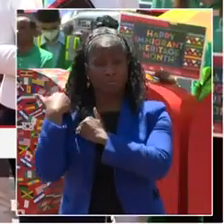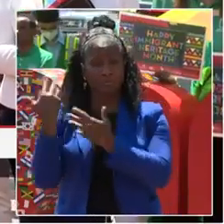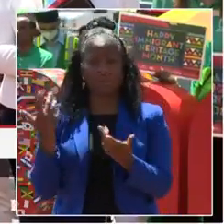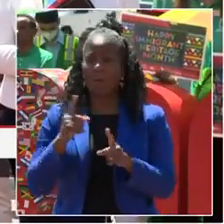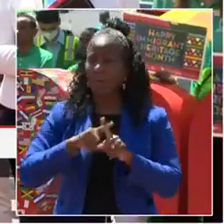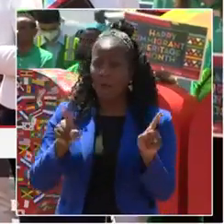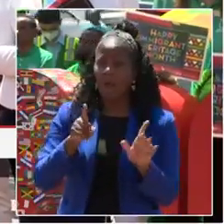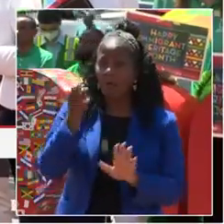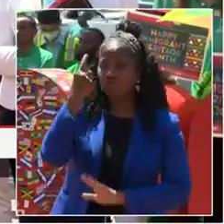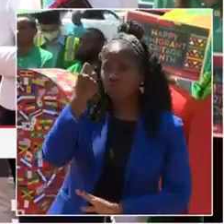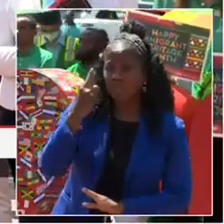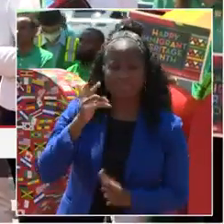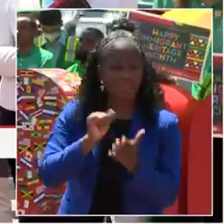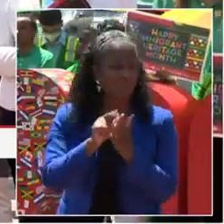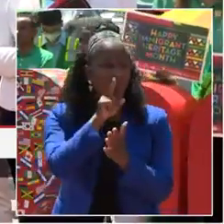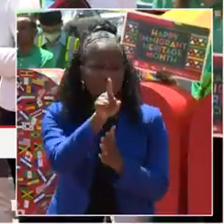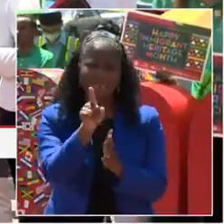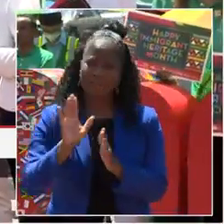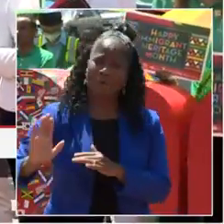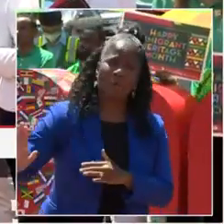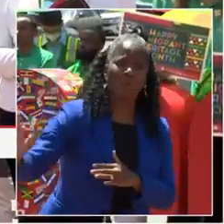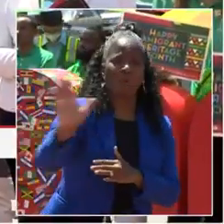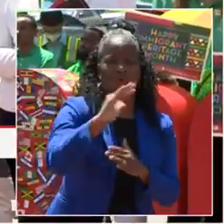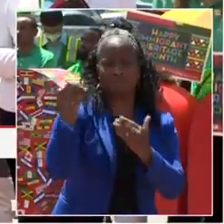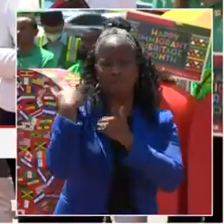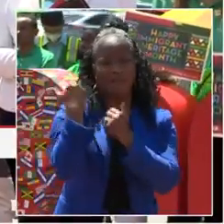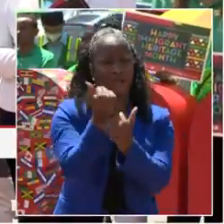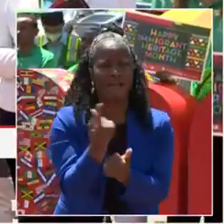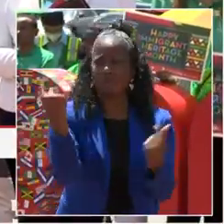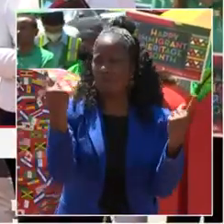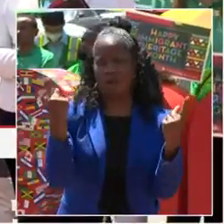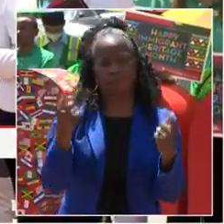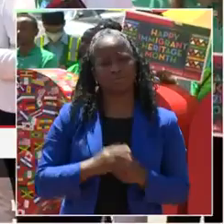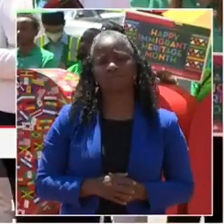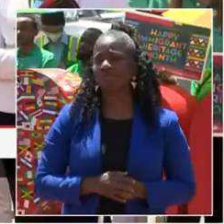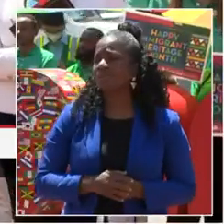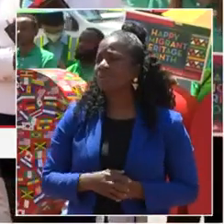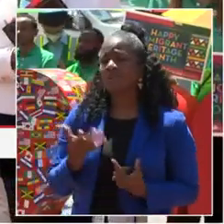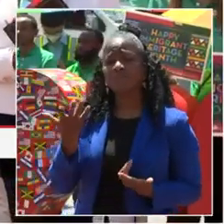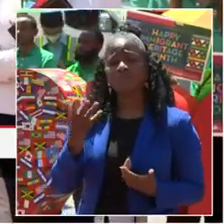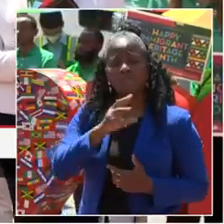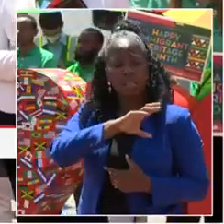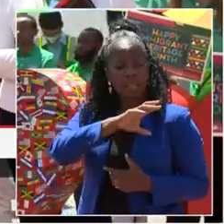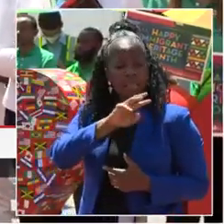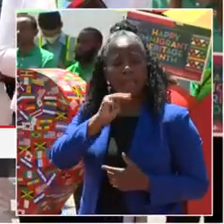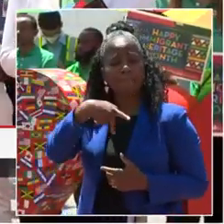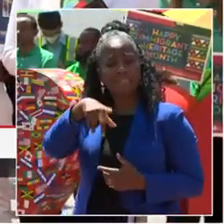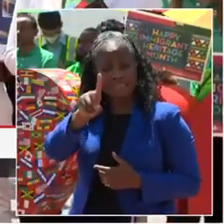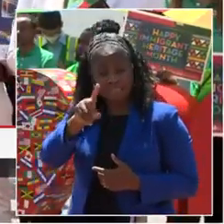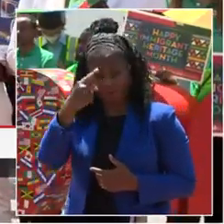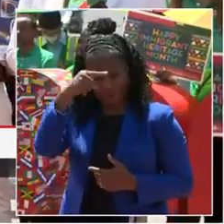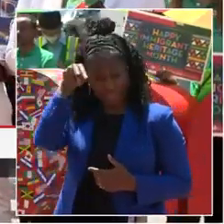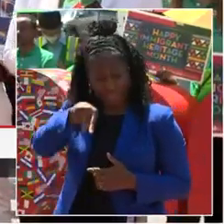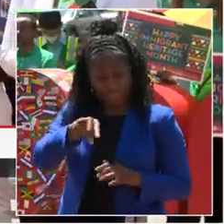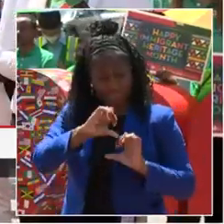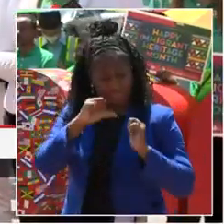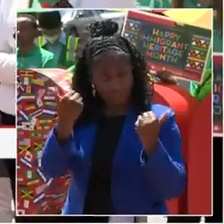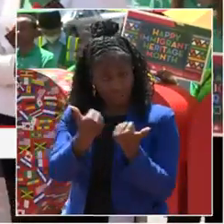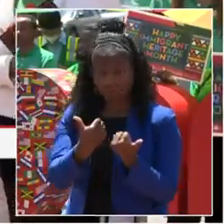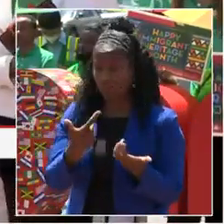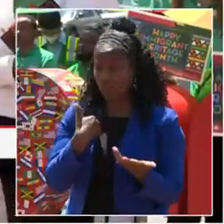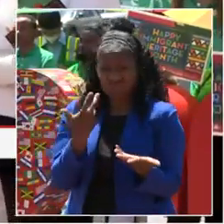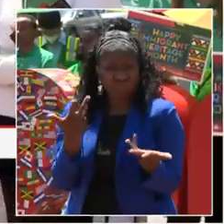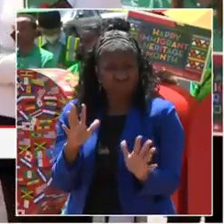the reality is it's everybody's responsibility. The Metropolitan Police officers of this agency, we are used